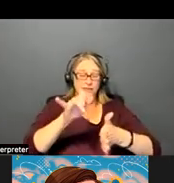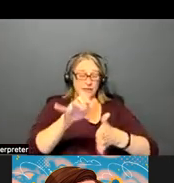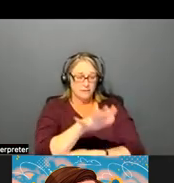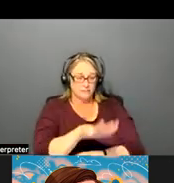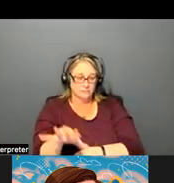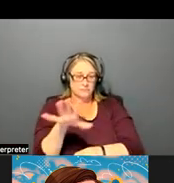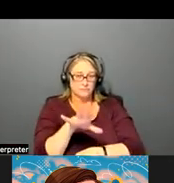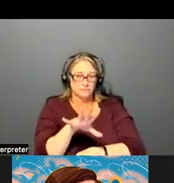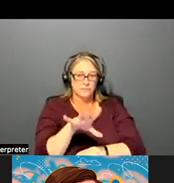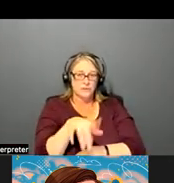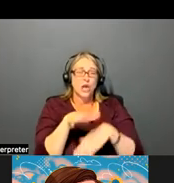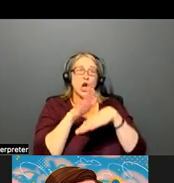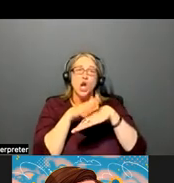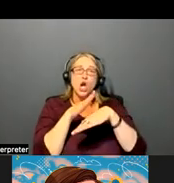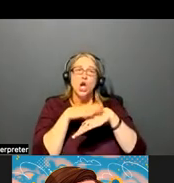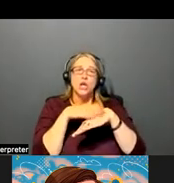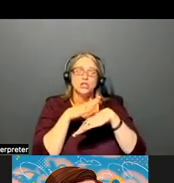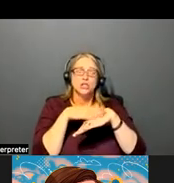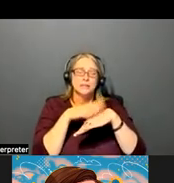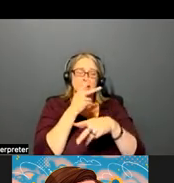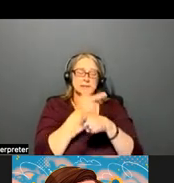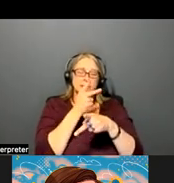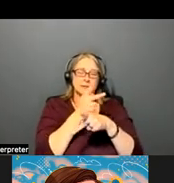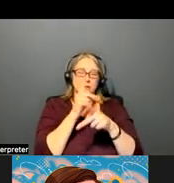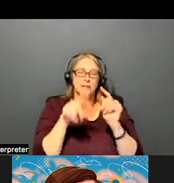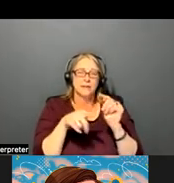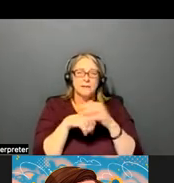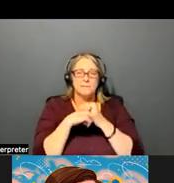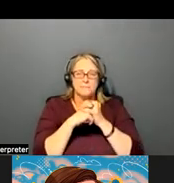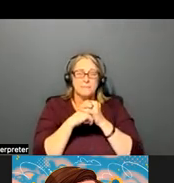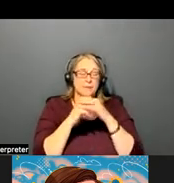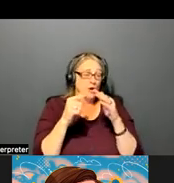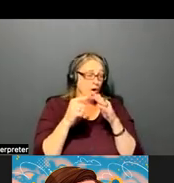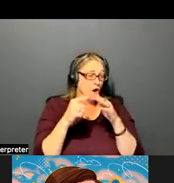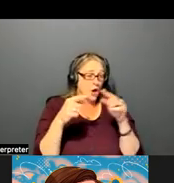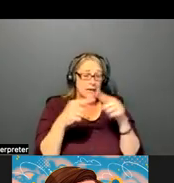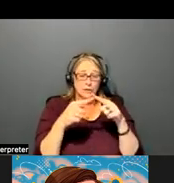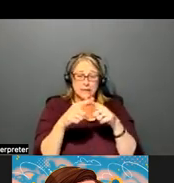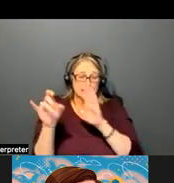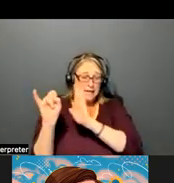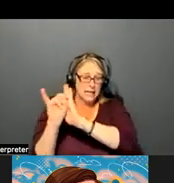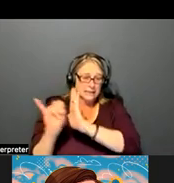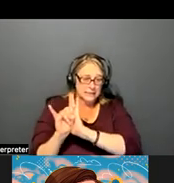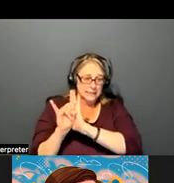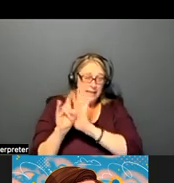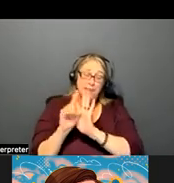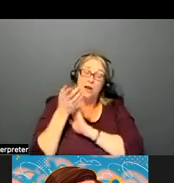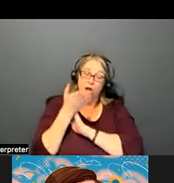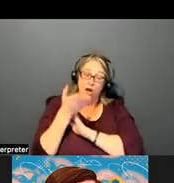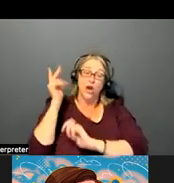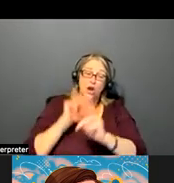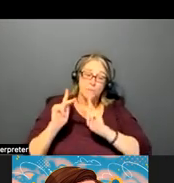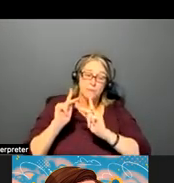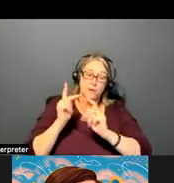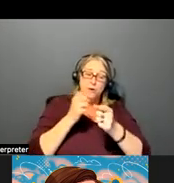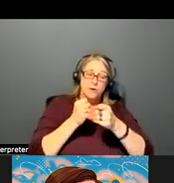very cautious about the fact that there are intersecting identities and there are people in positions of